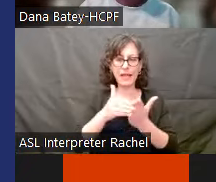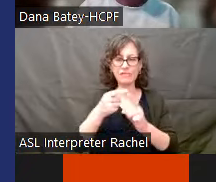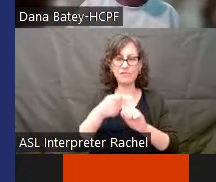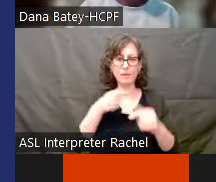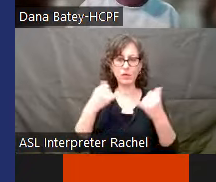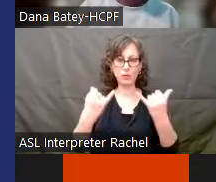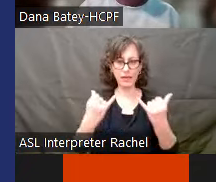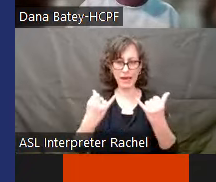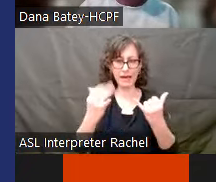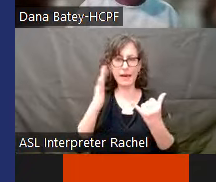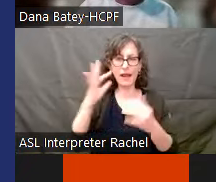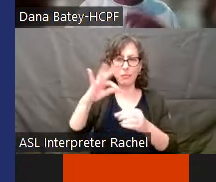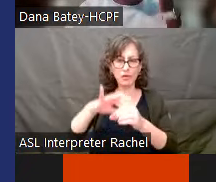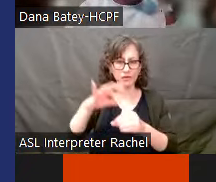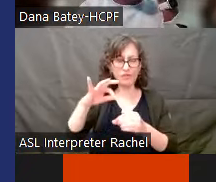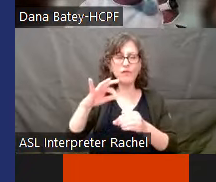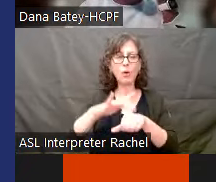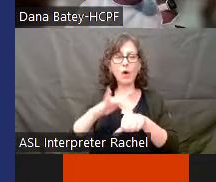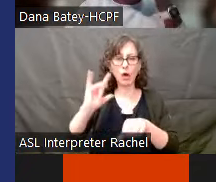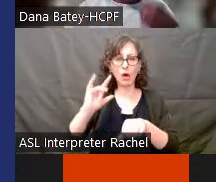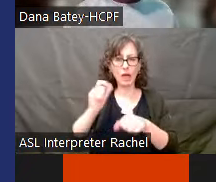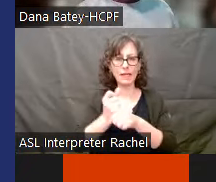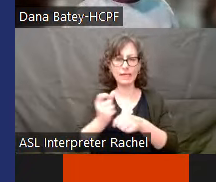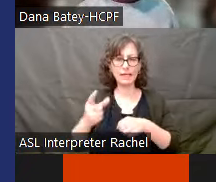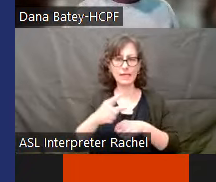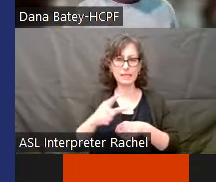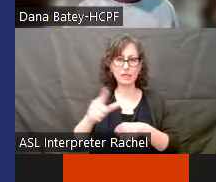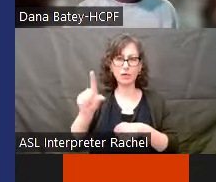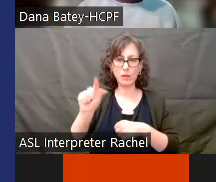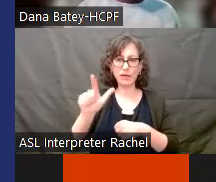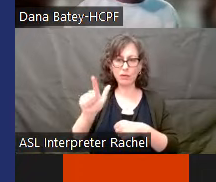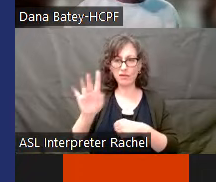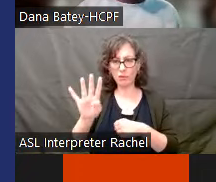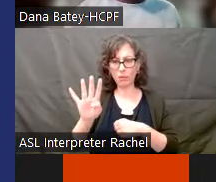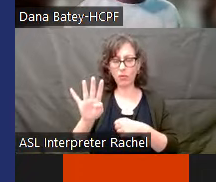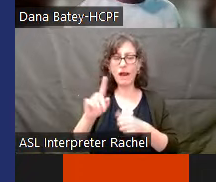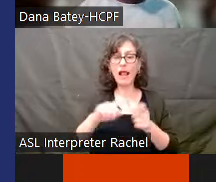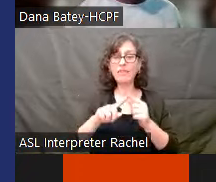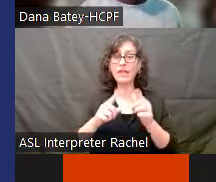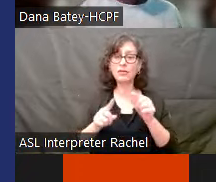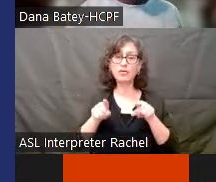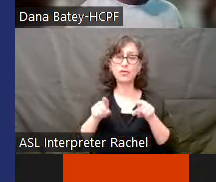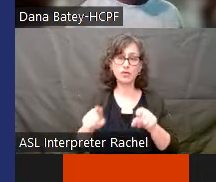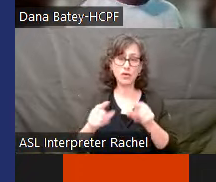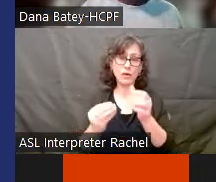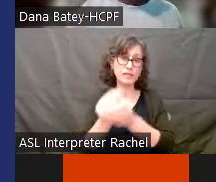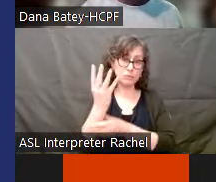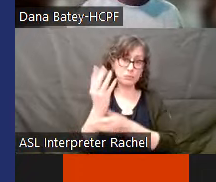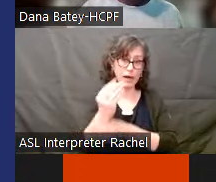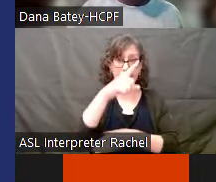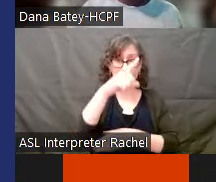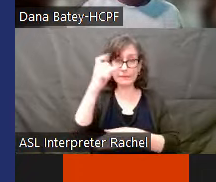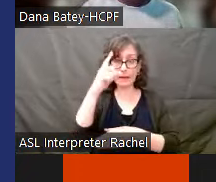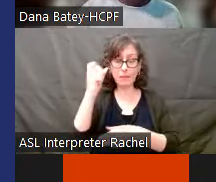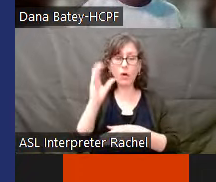vote early 2024. And then sometime in the spring or summer 2024, we'll come back and provide